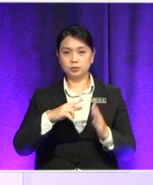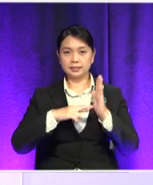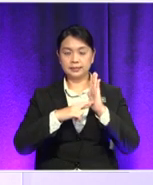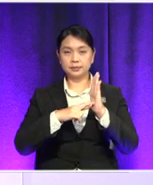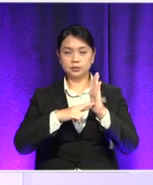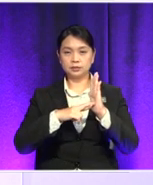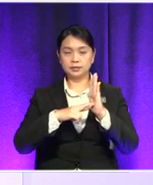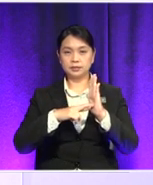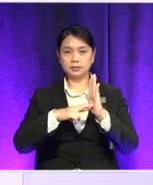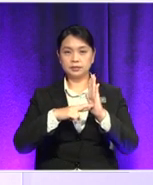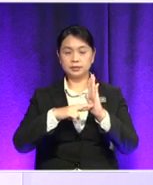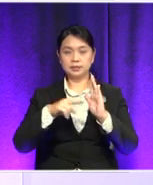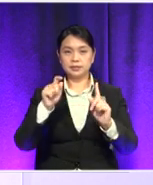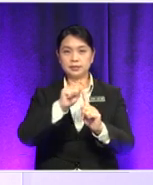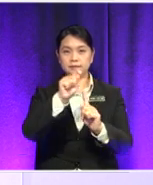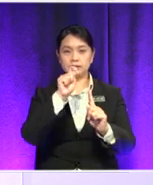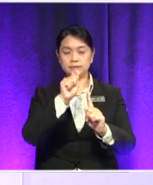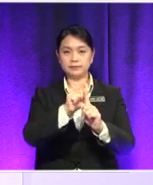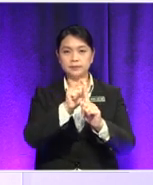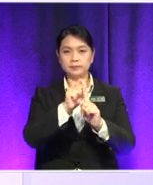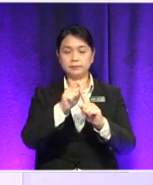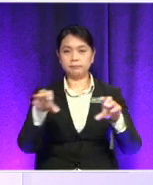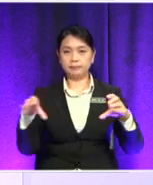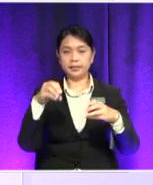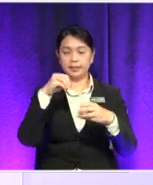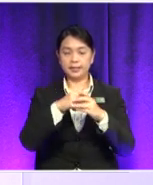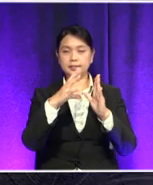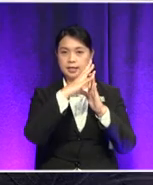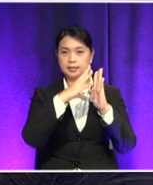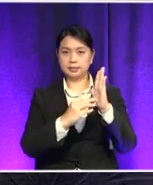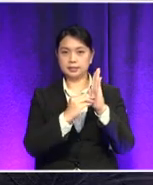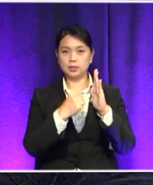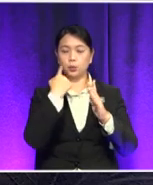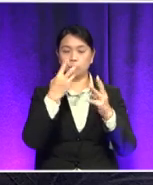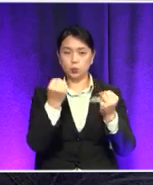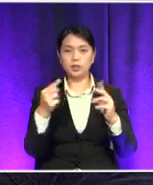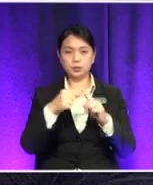specific points made in the newspaper article. So who wants to try?